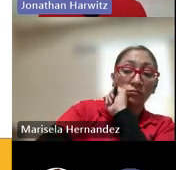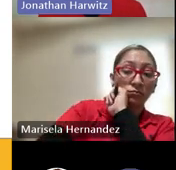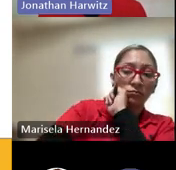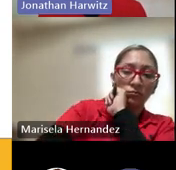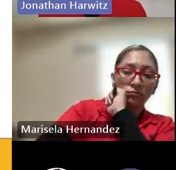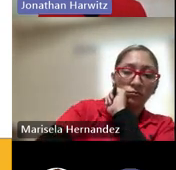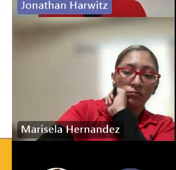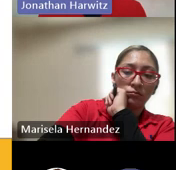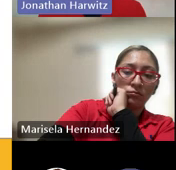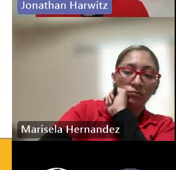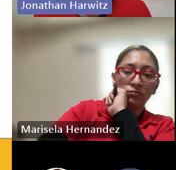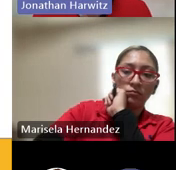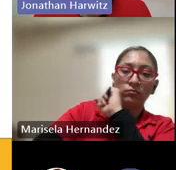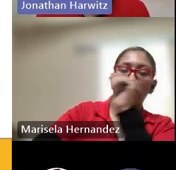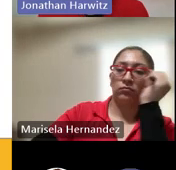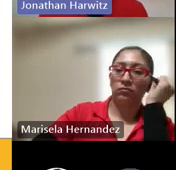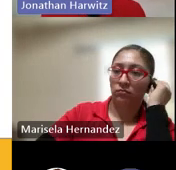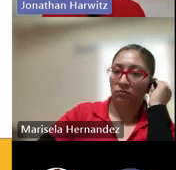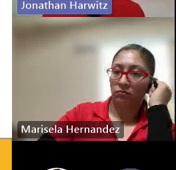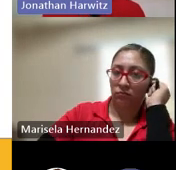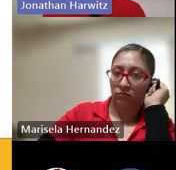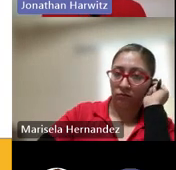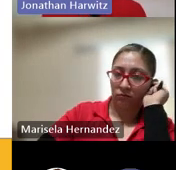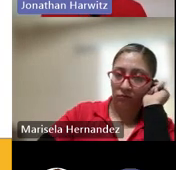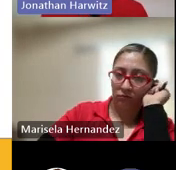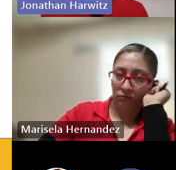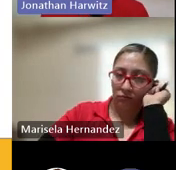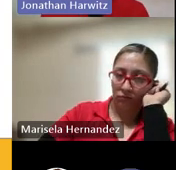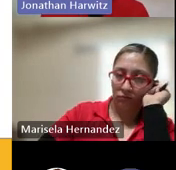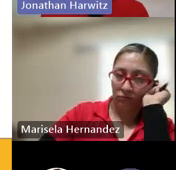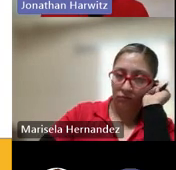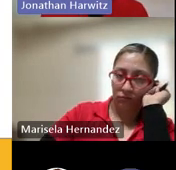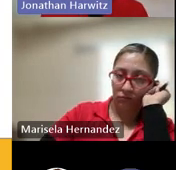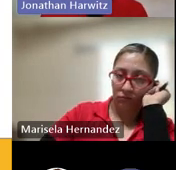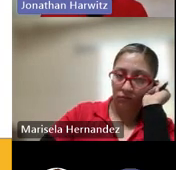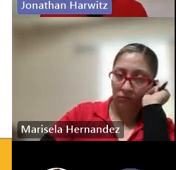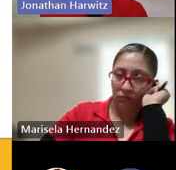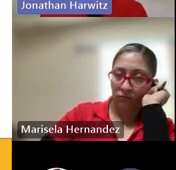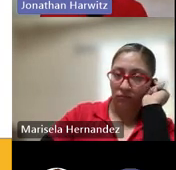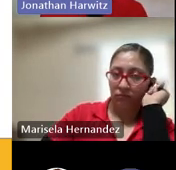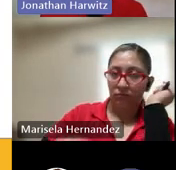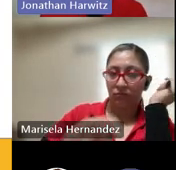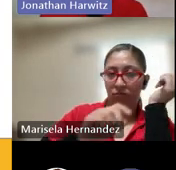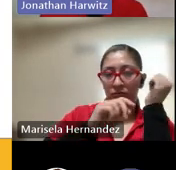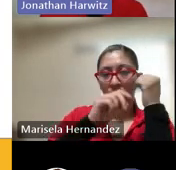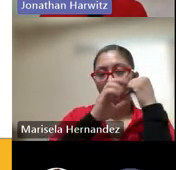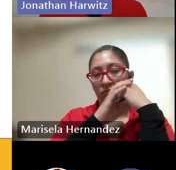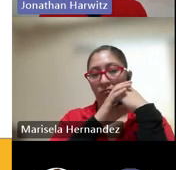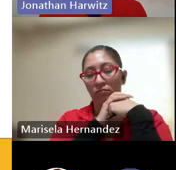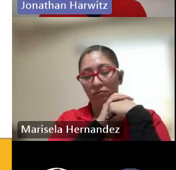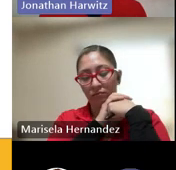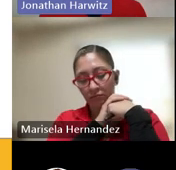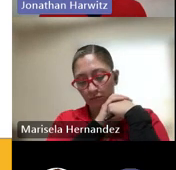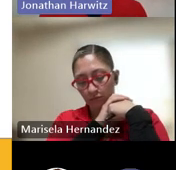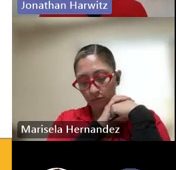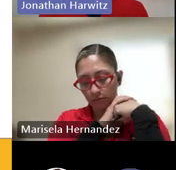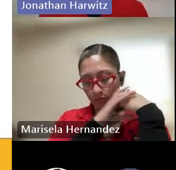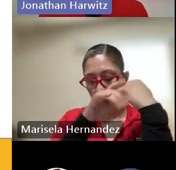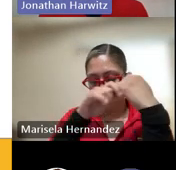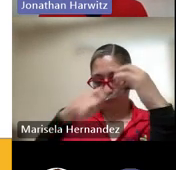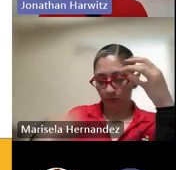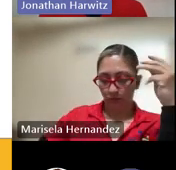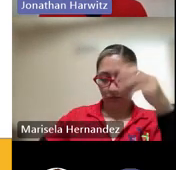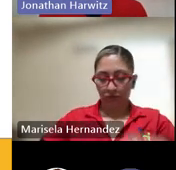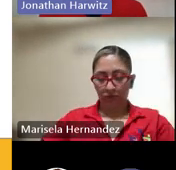which was the Rural Housing Service Reform Act. And that's really exciting. But the fact that there are